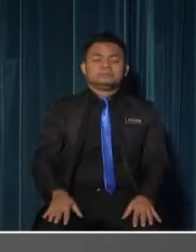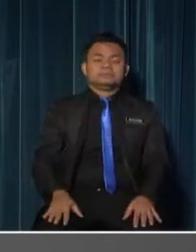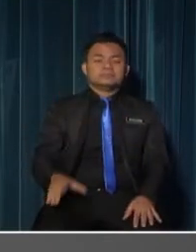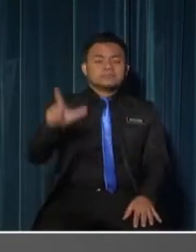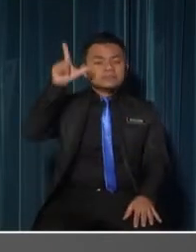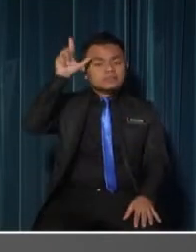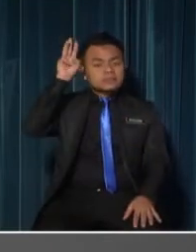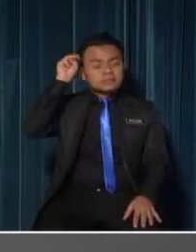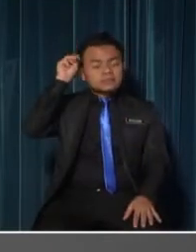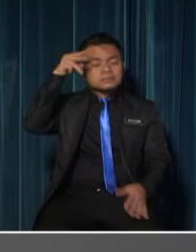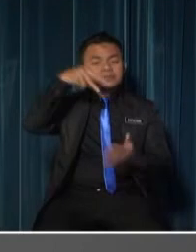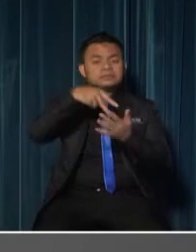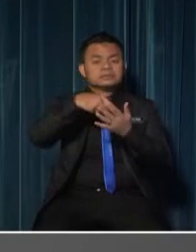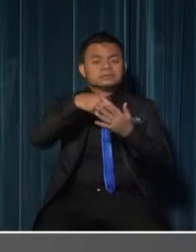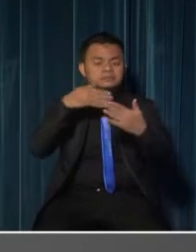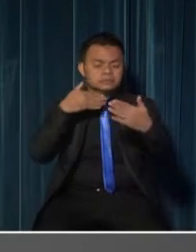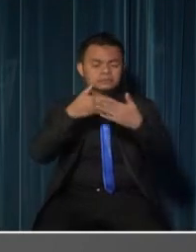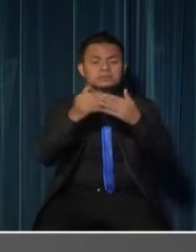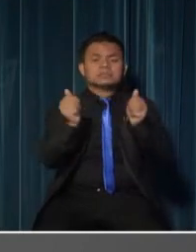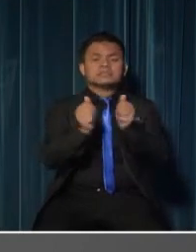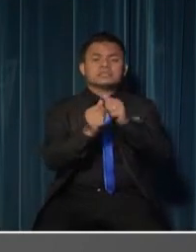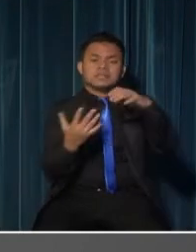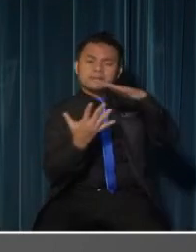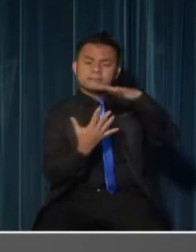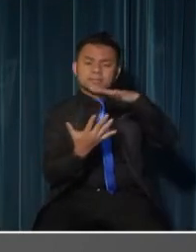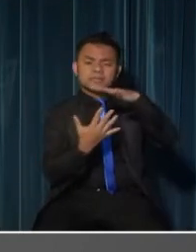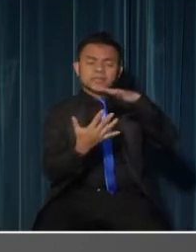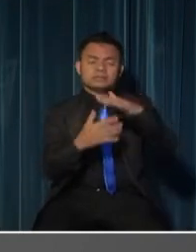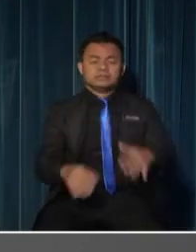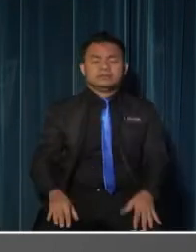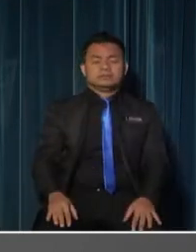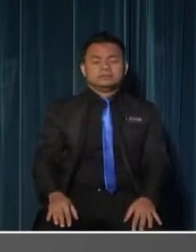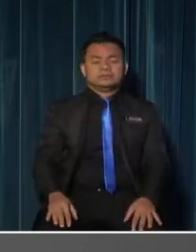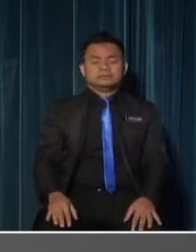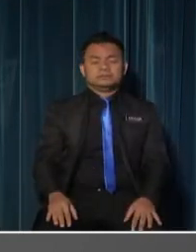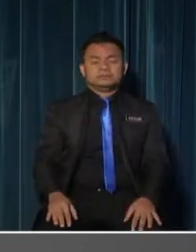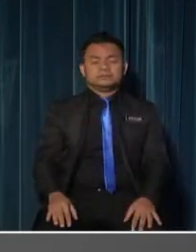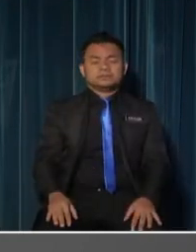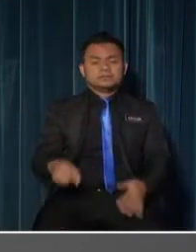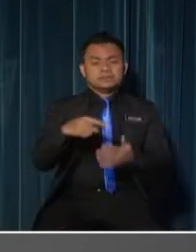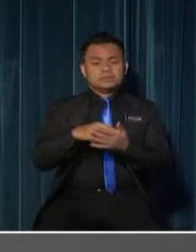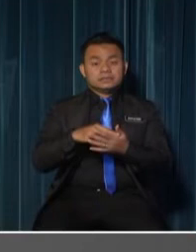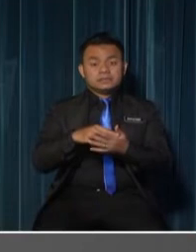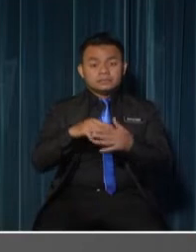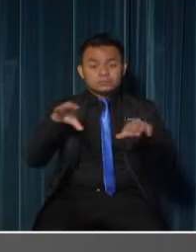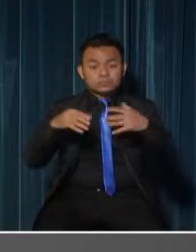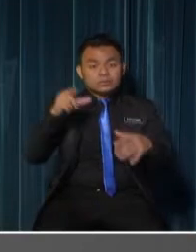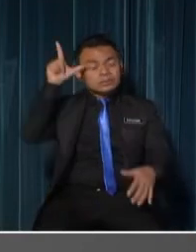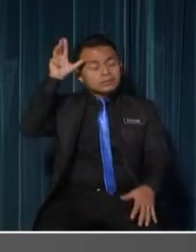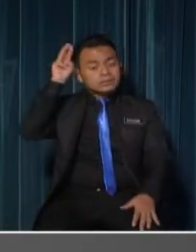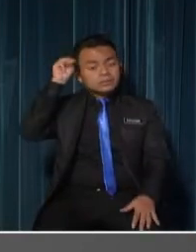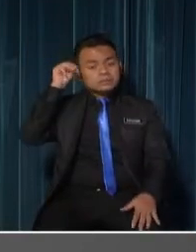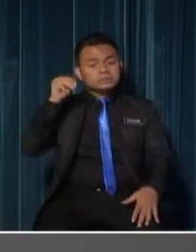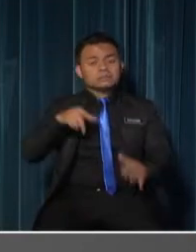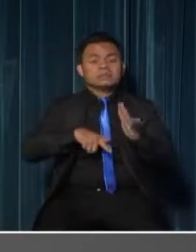is standing near to the fire, and this makes him get more heat.